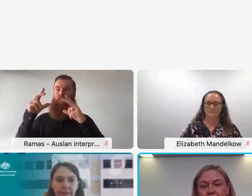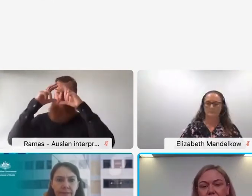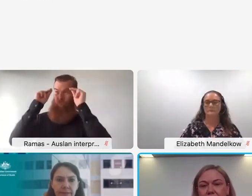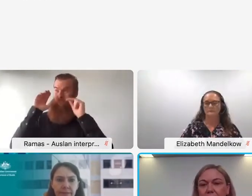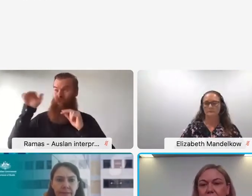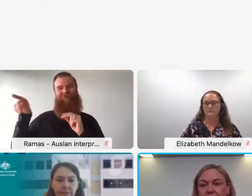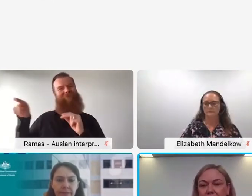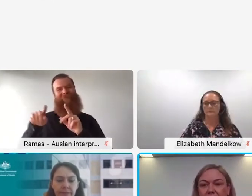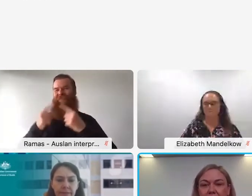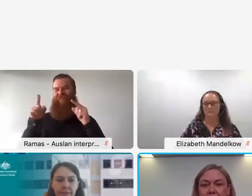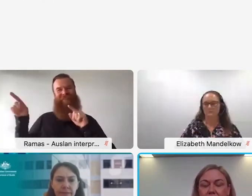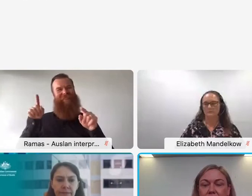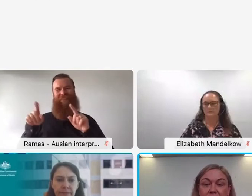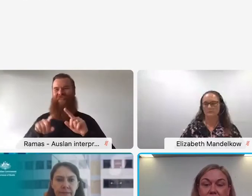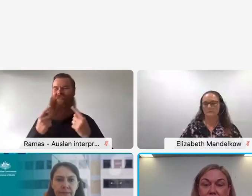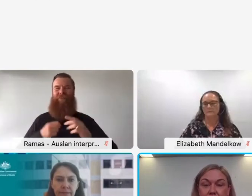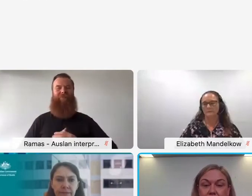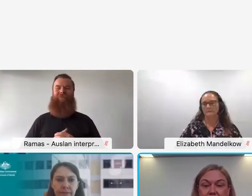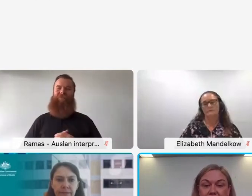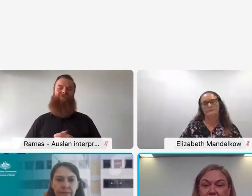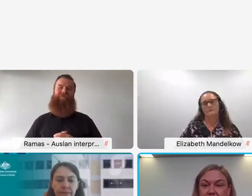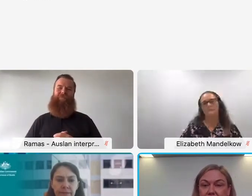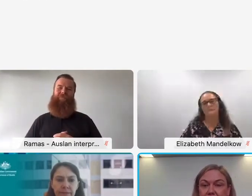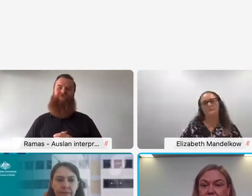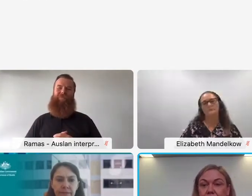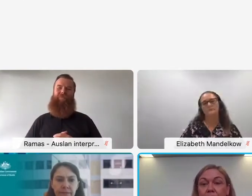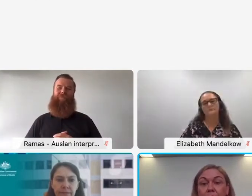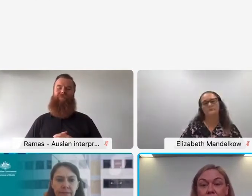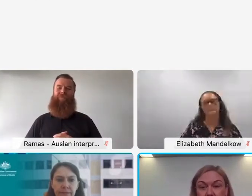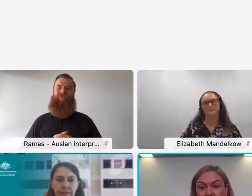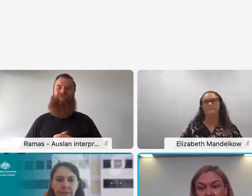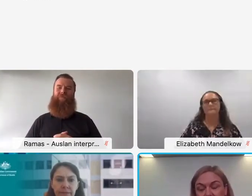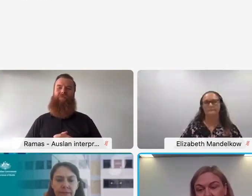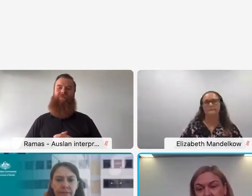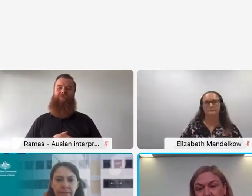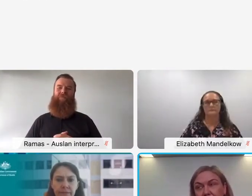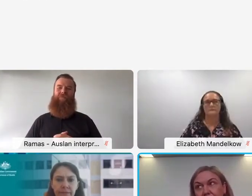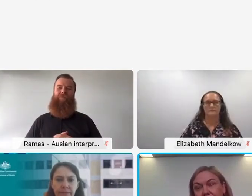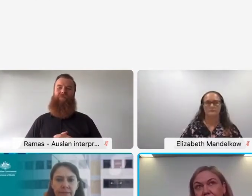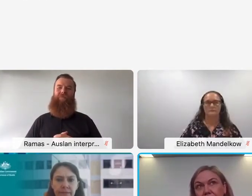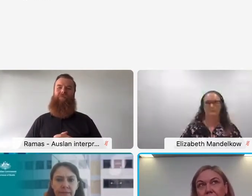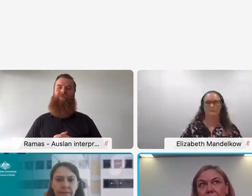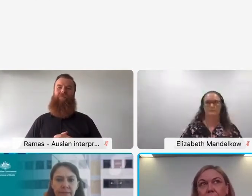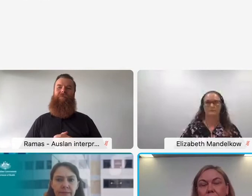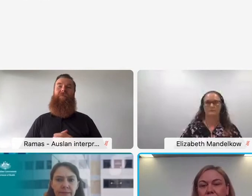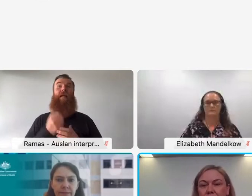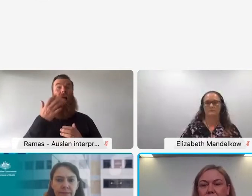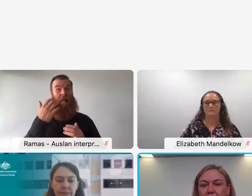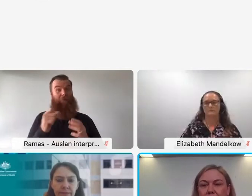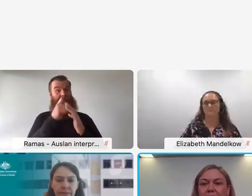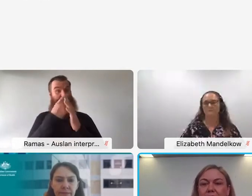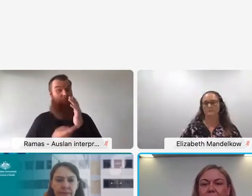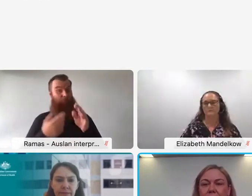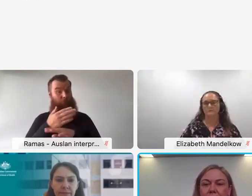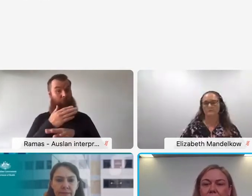workers are experiencing in residential care facilities. We do have disability workers working in